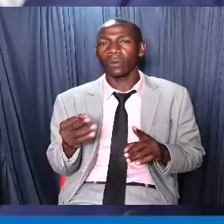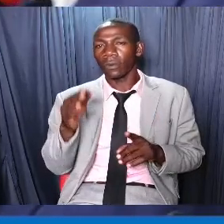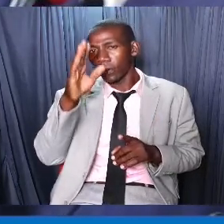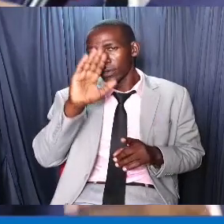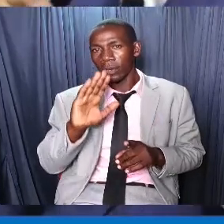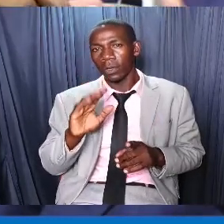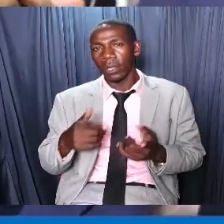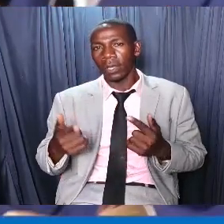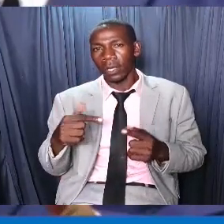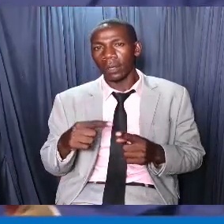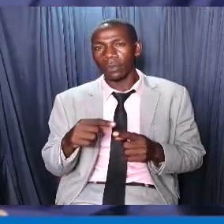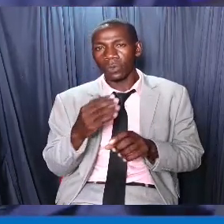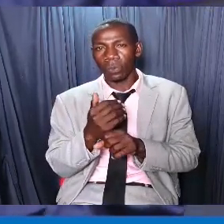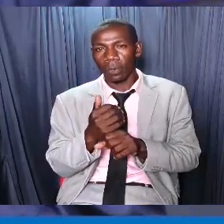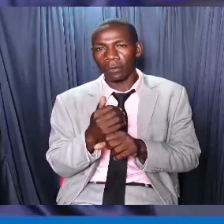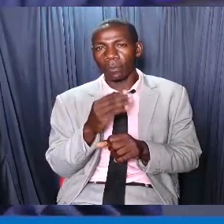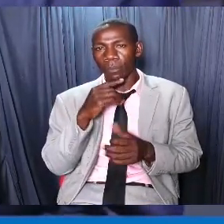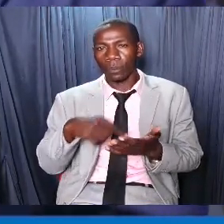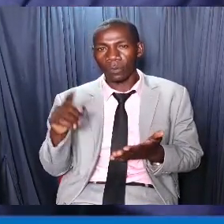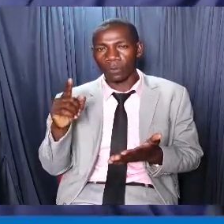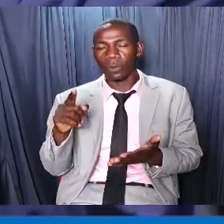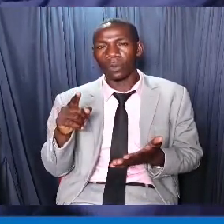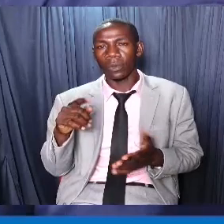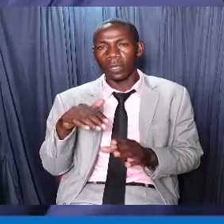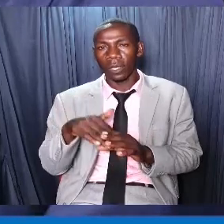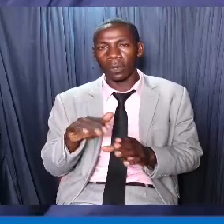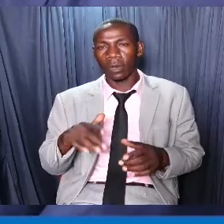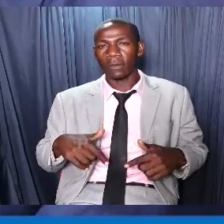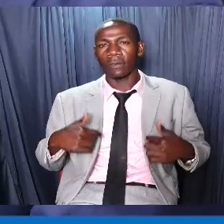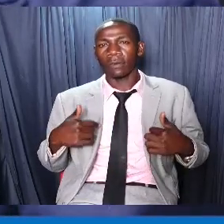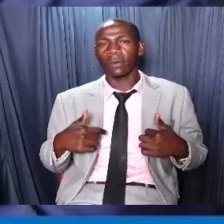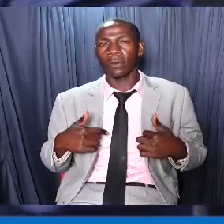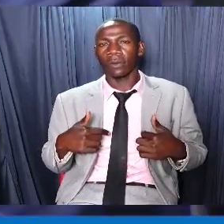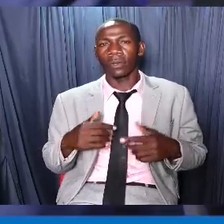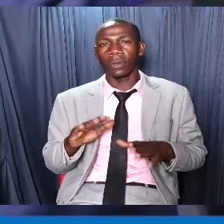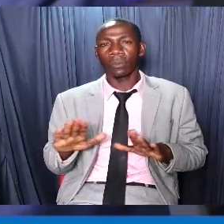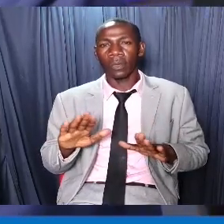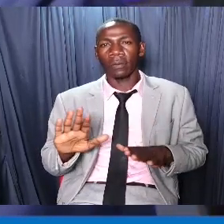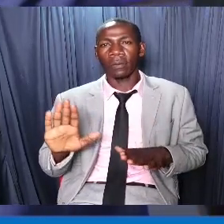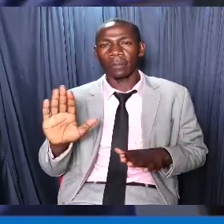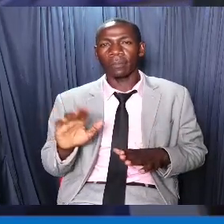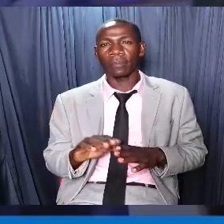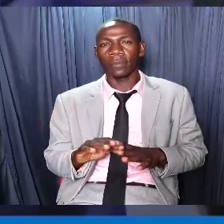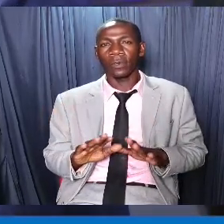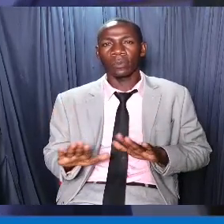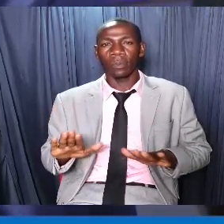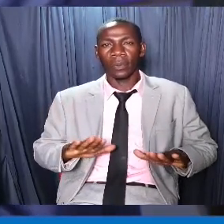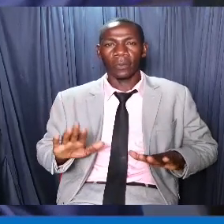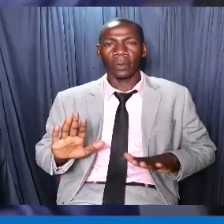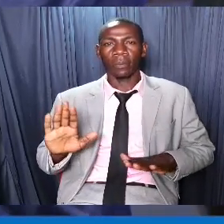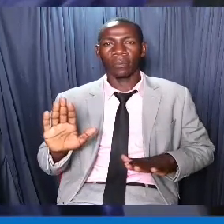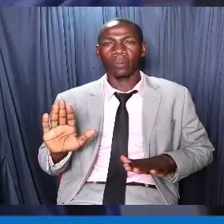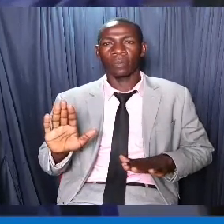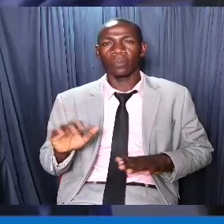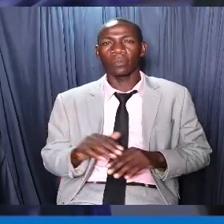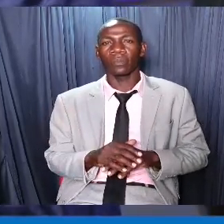God. Linakuja kukuhakikisha. It comes to prove you. Maisha yako. Your own life. Tabia zako. Your conduct. Mwenendo wako. And your manner of